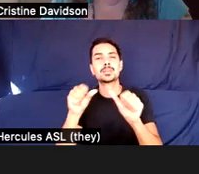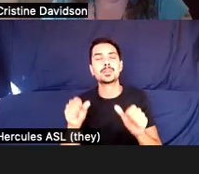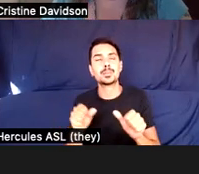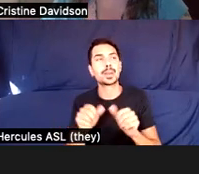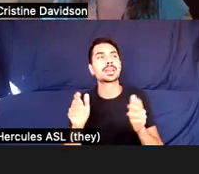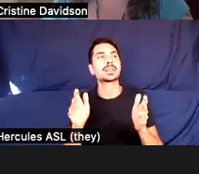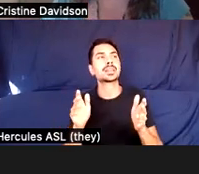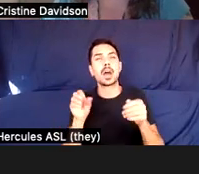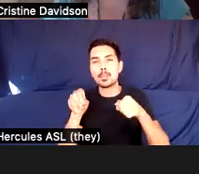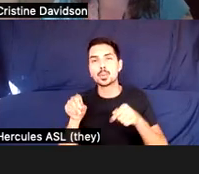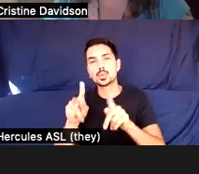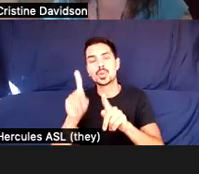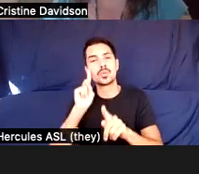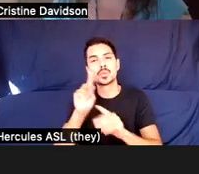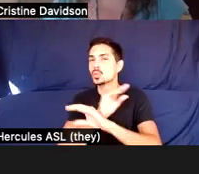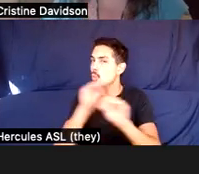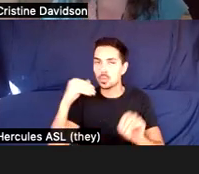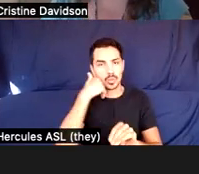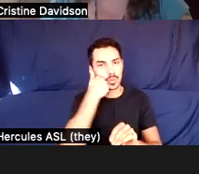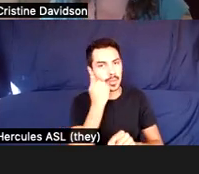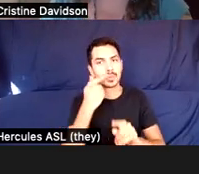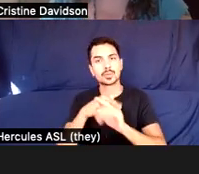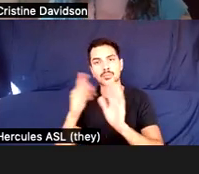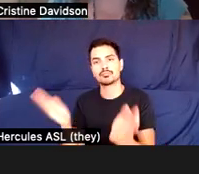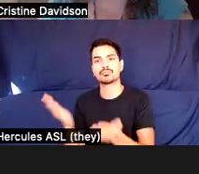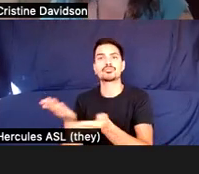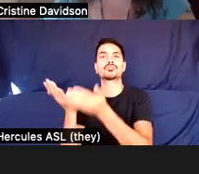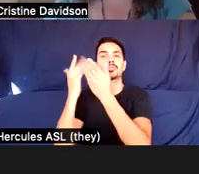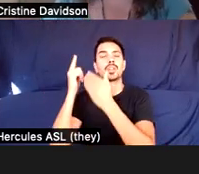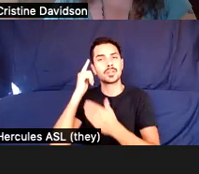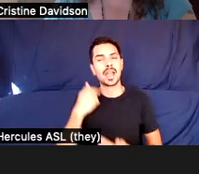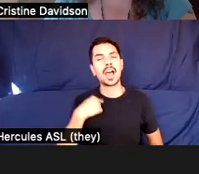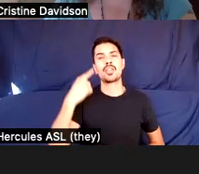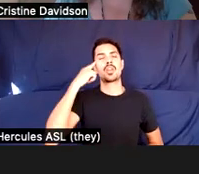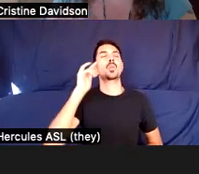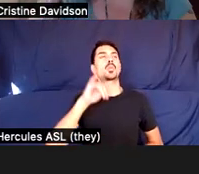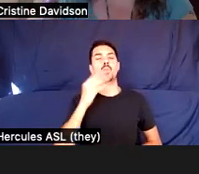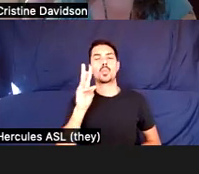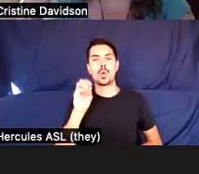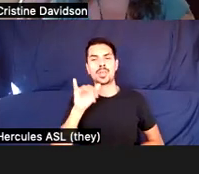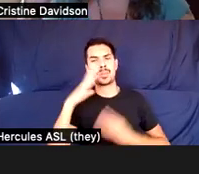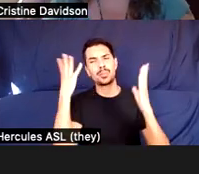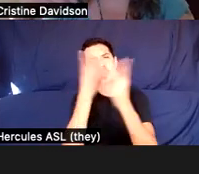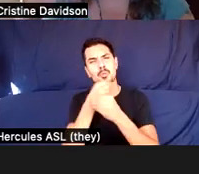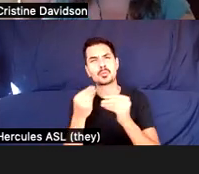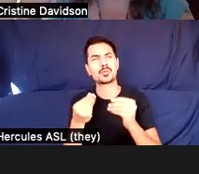thought that was such a perfect and profound and beautiful story of the ways